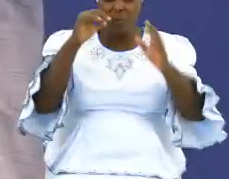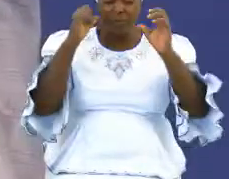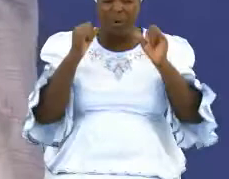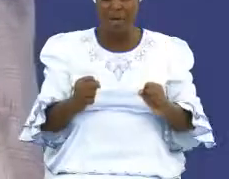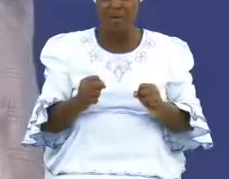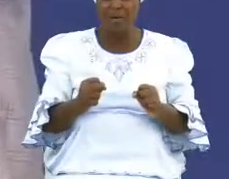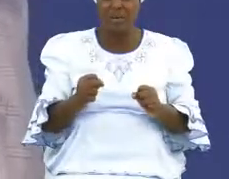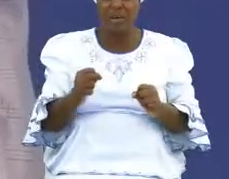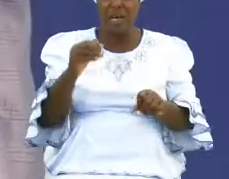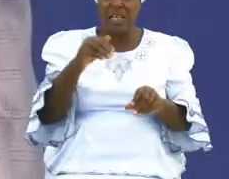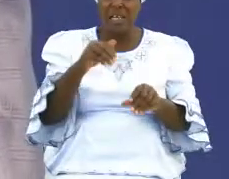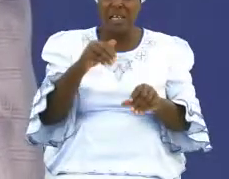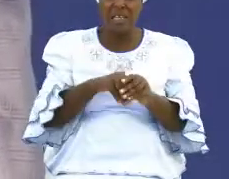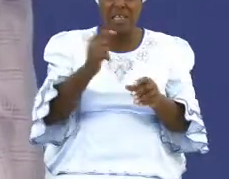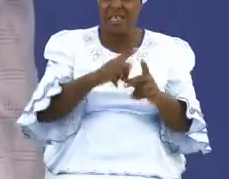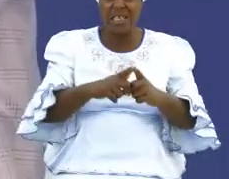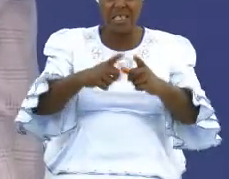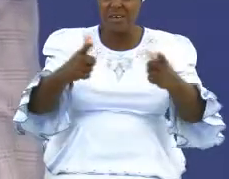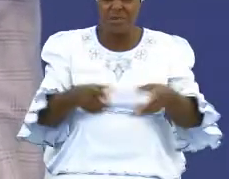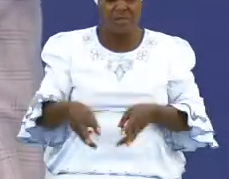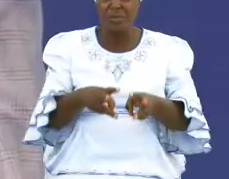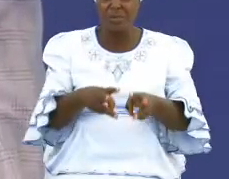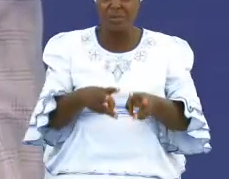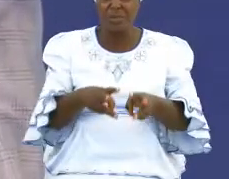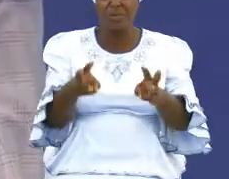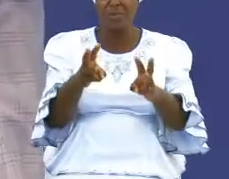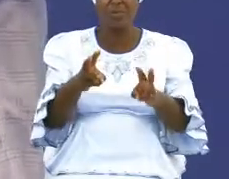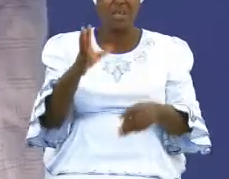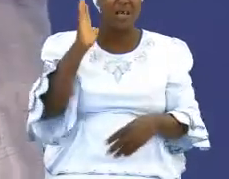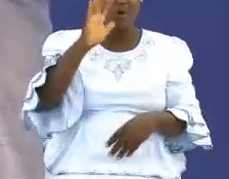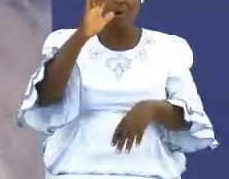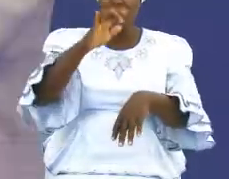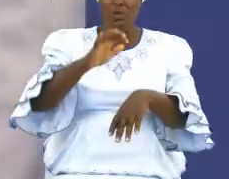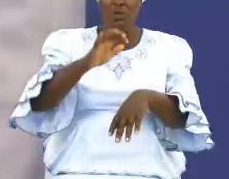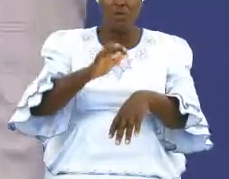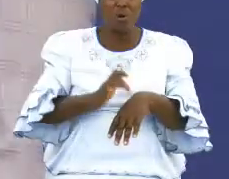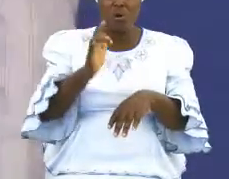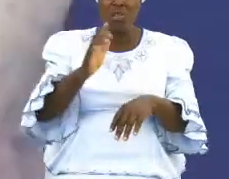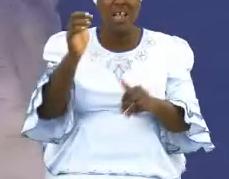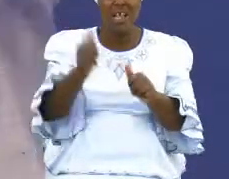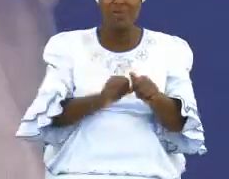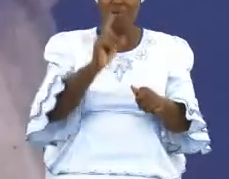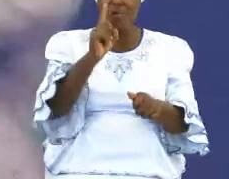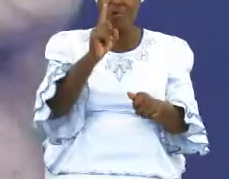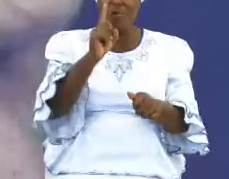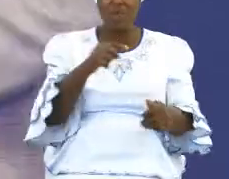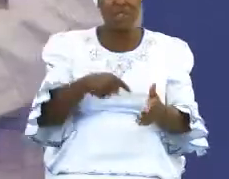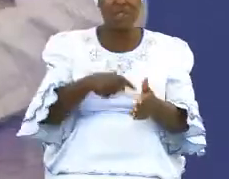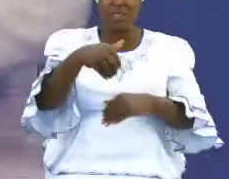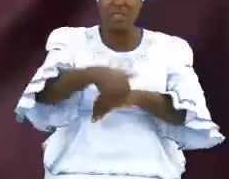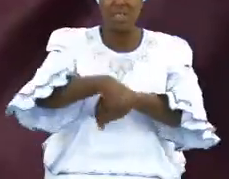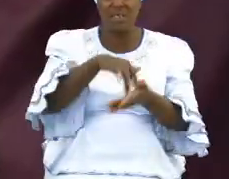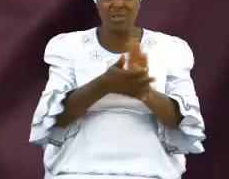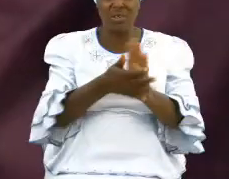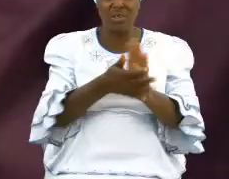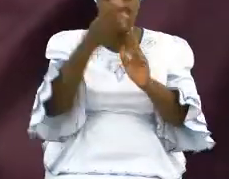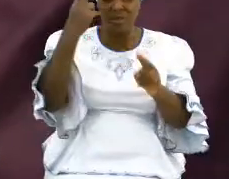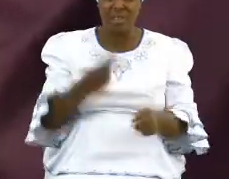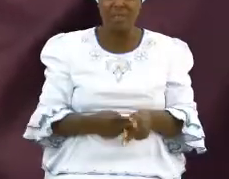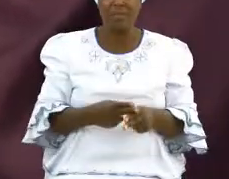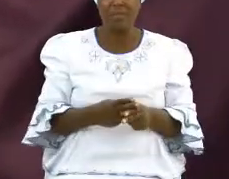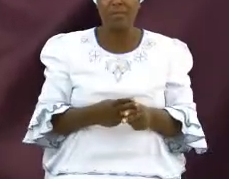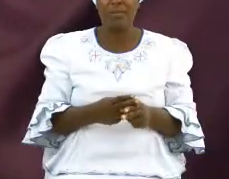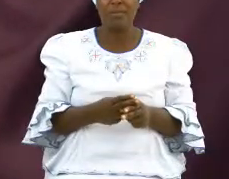an unprecedented manner will touch everyone tonight in Jesus'